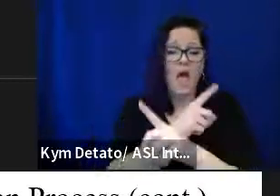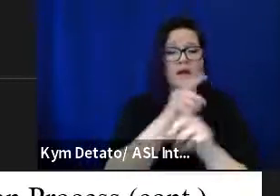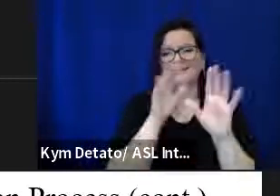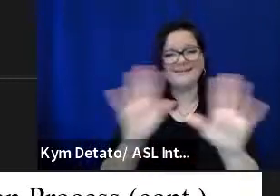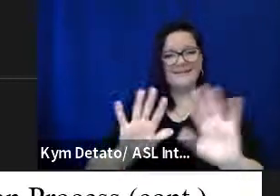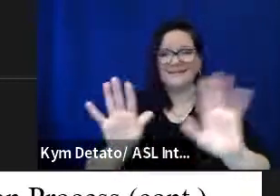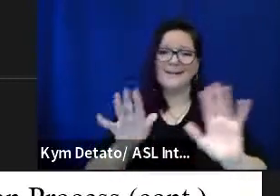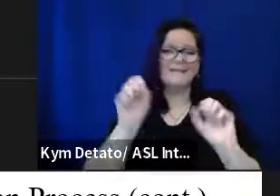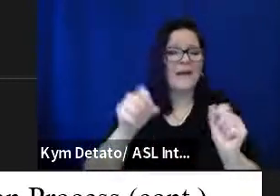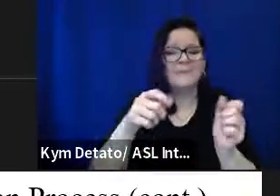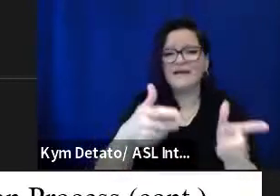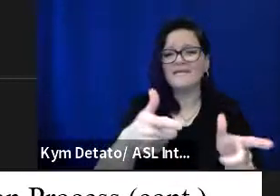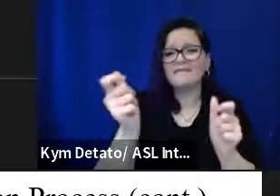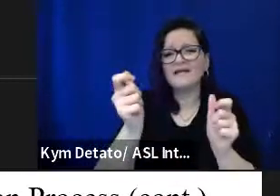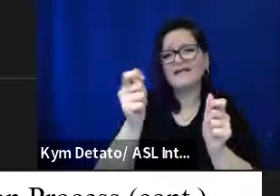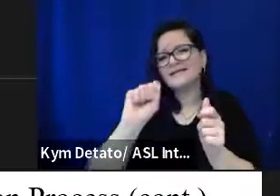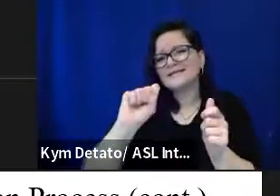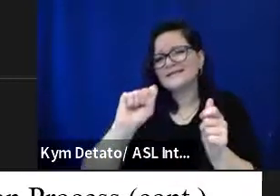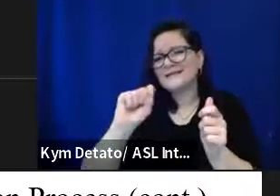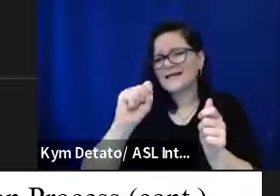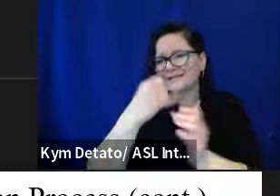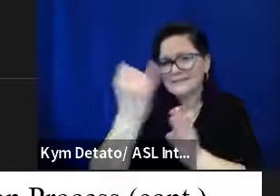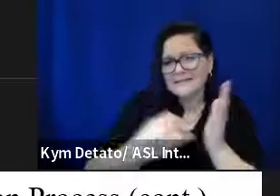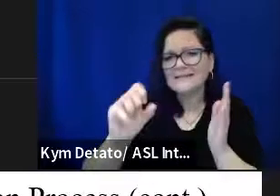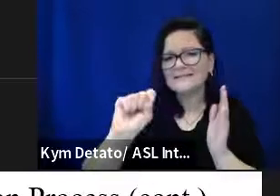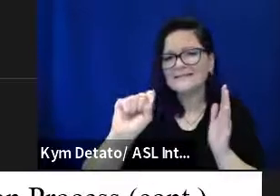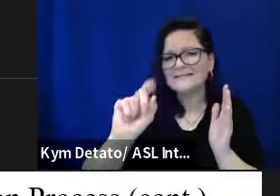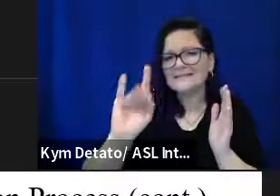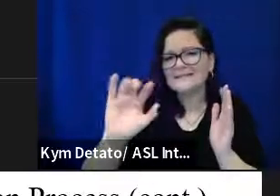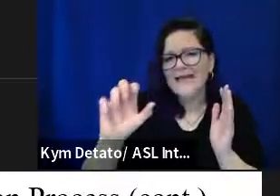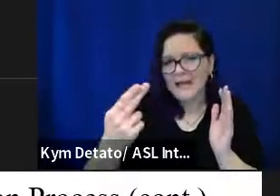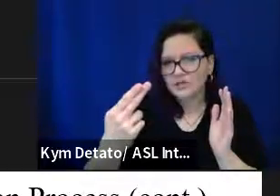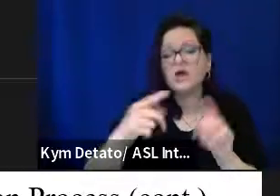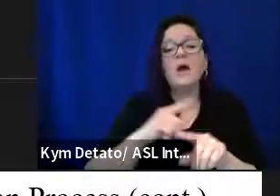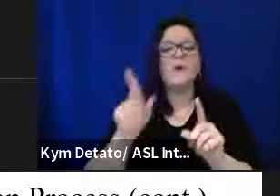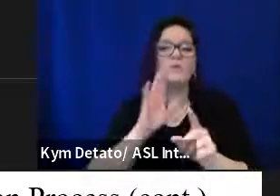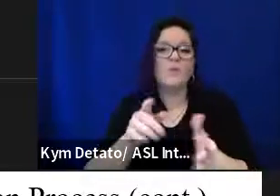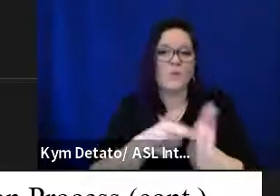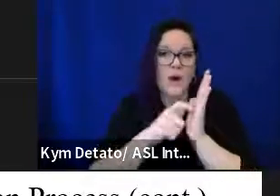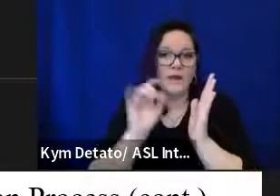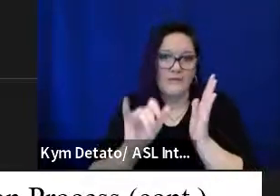a sketch of where new windows will go, but that is something that we will require with your application.